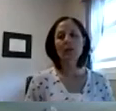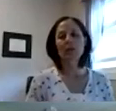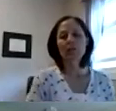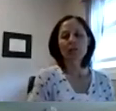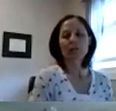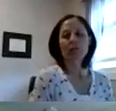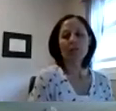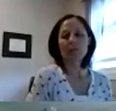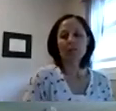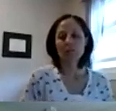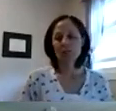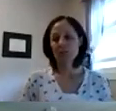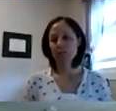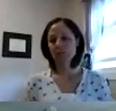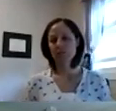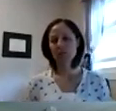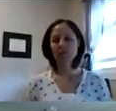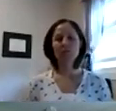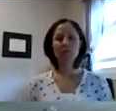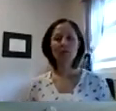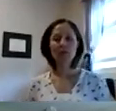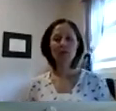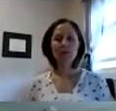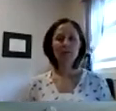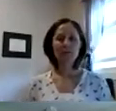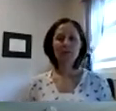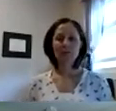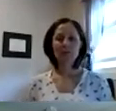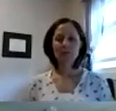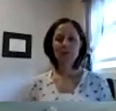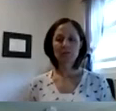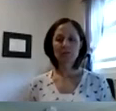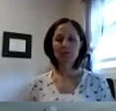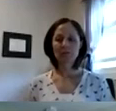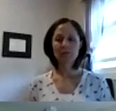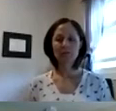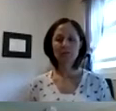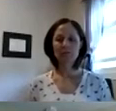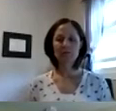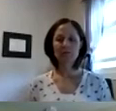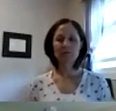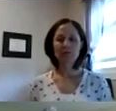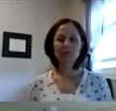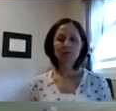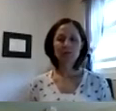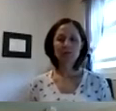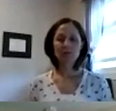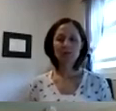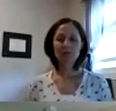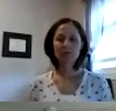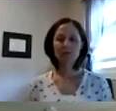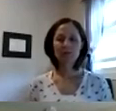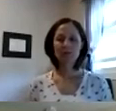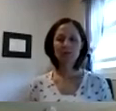able to introduce the newest member of the South Dakota Arts Council staff, Sarah Carlson, who serves as our arts program